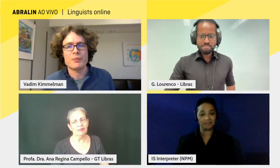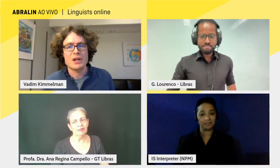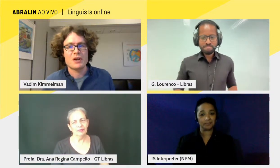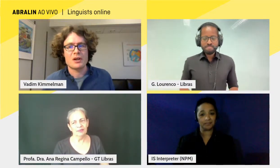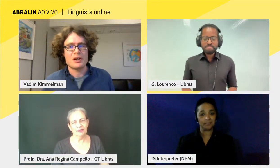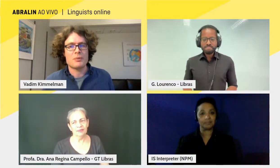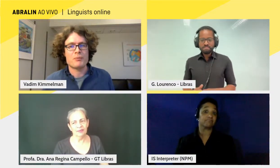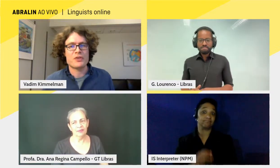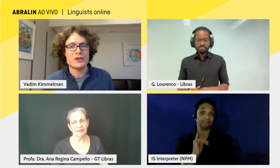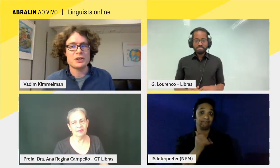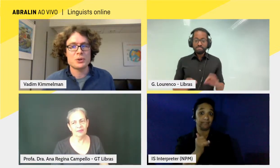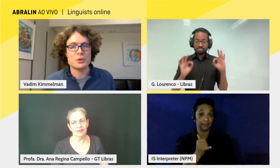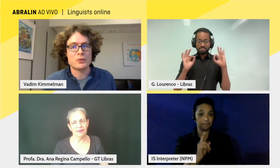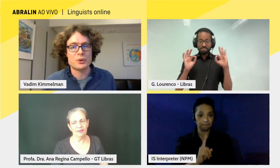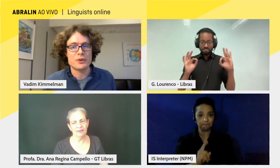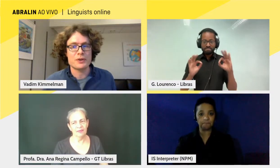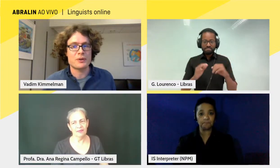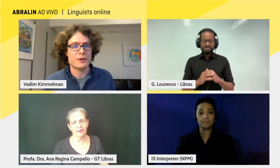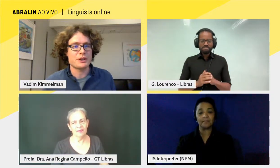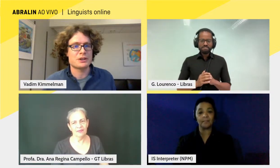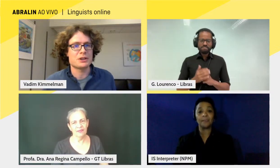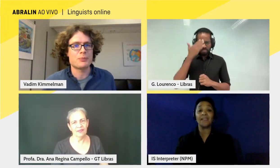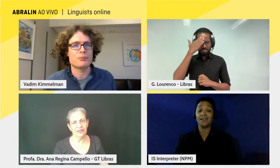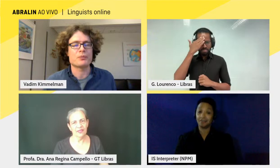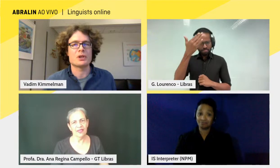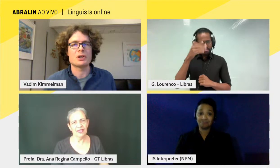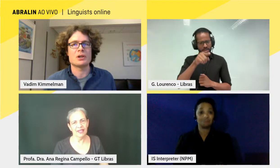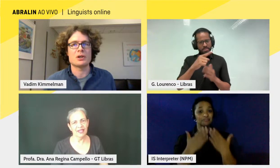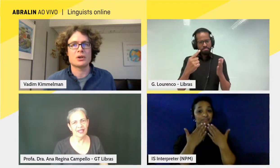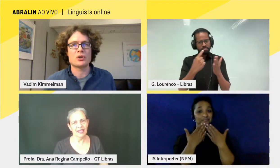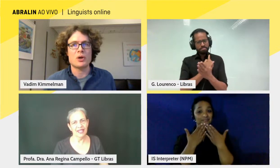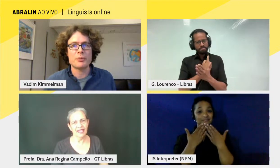Yes. Thank you for the great